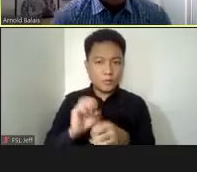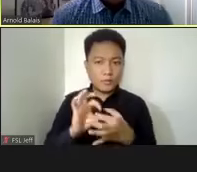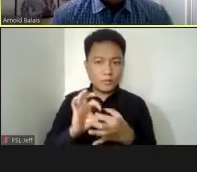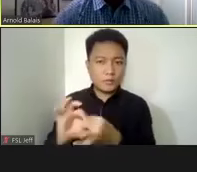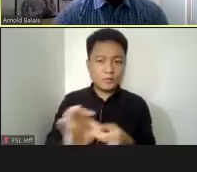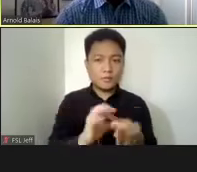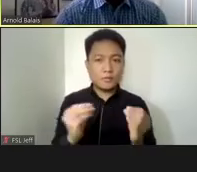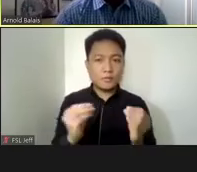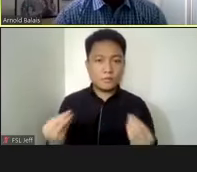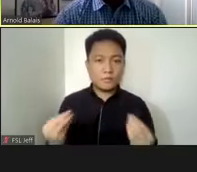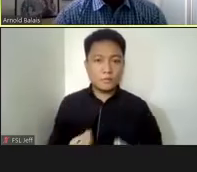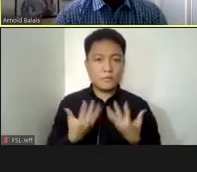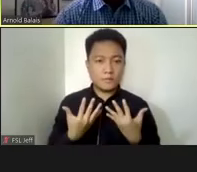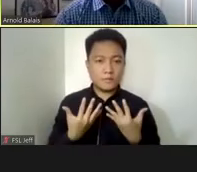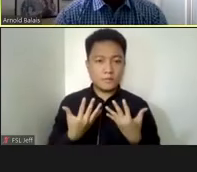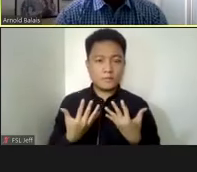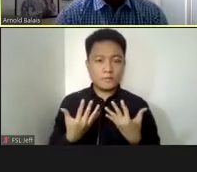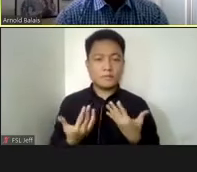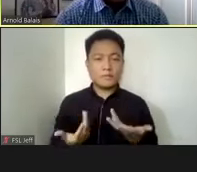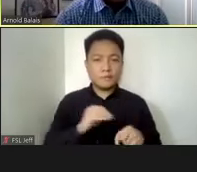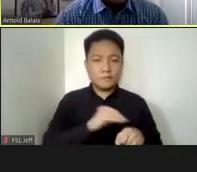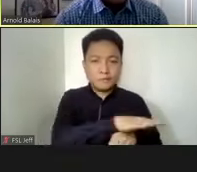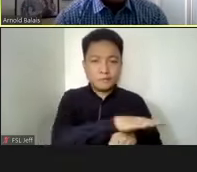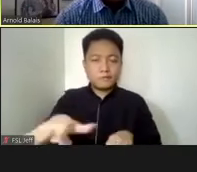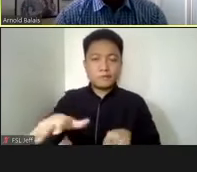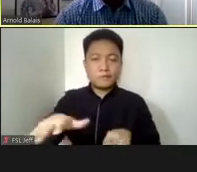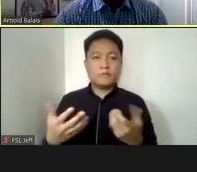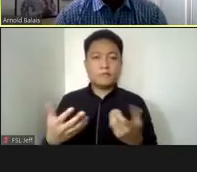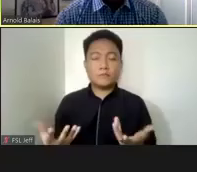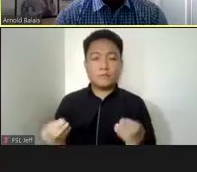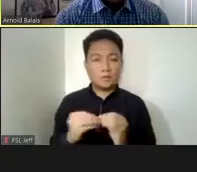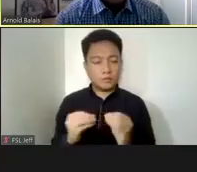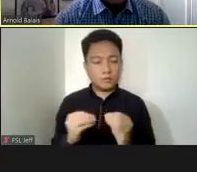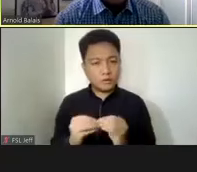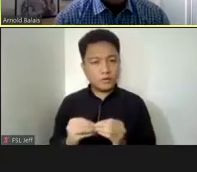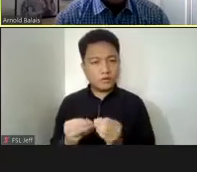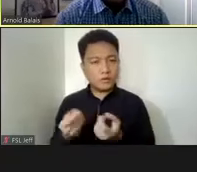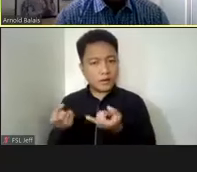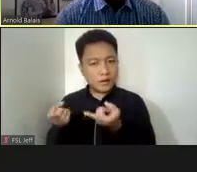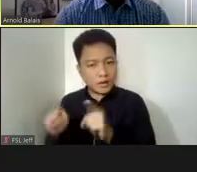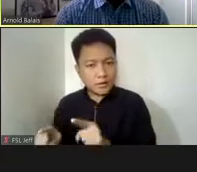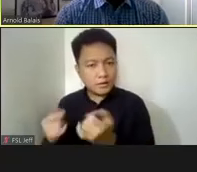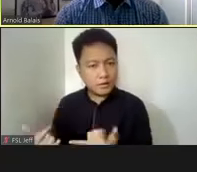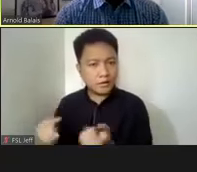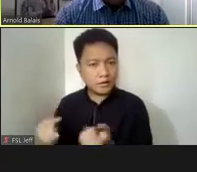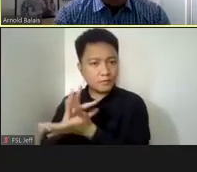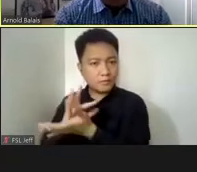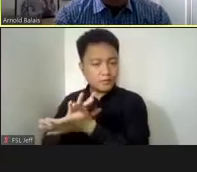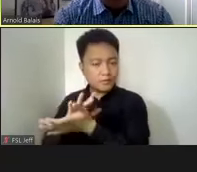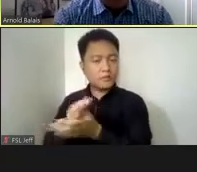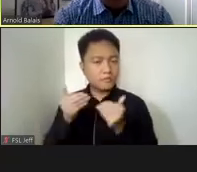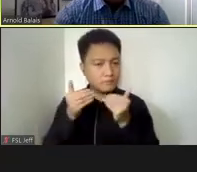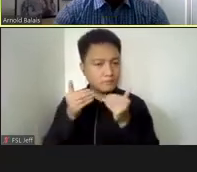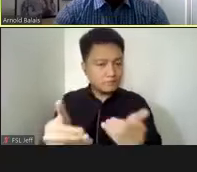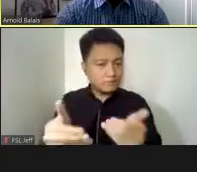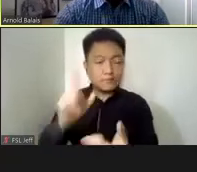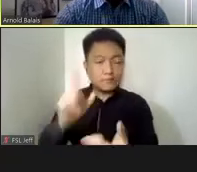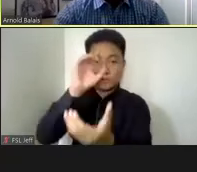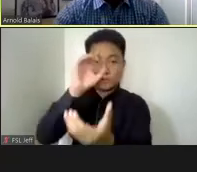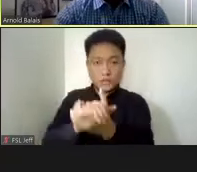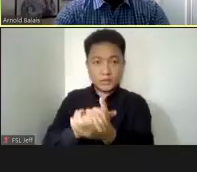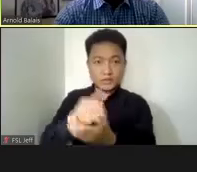ngayon. At palagi tayong maniwala na merong light at the end of the tunnel. Thank